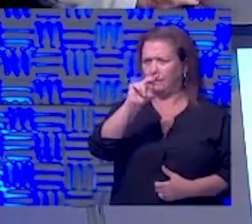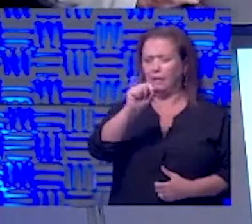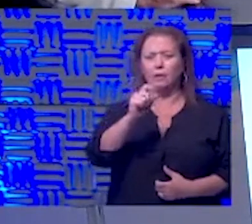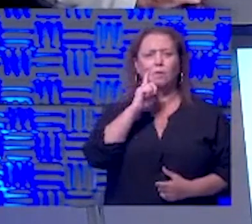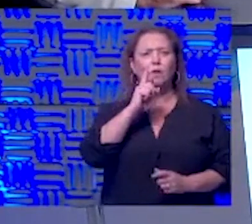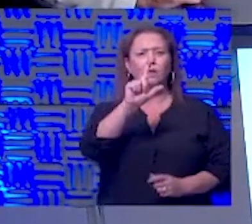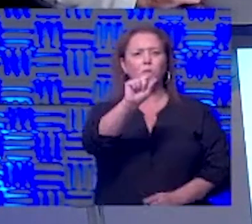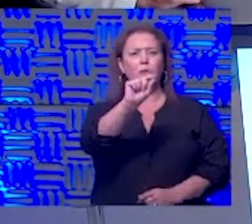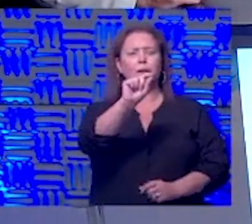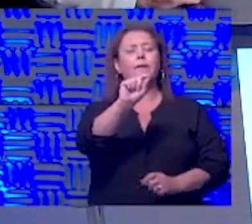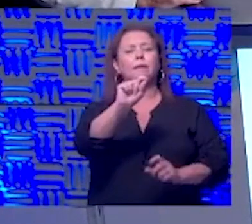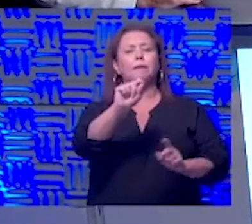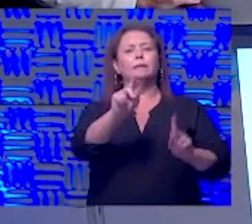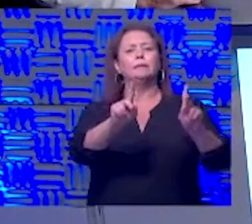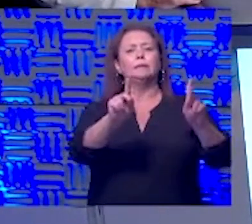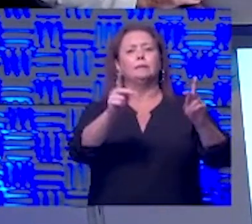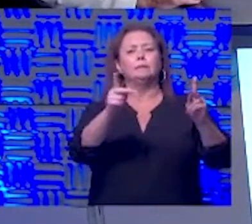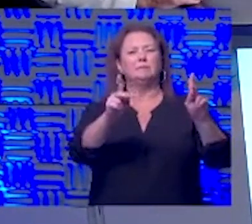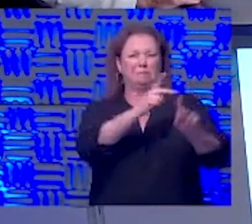I Yeah. think.